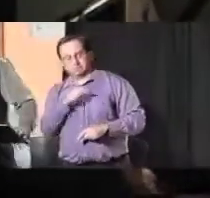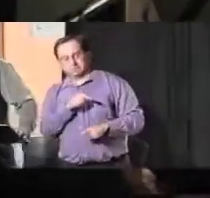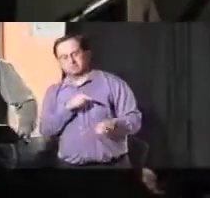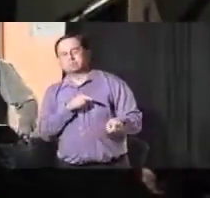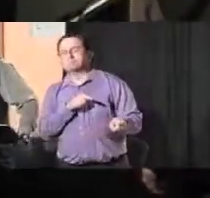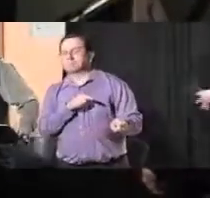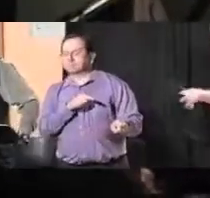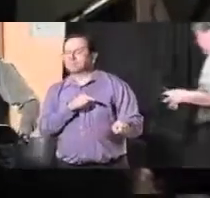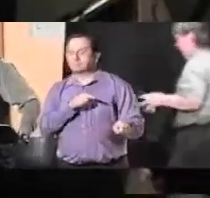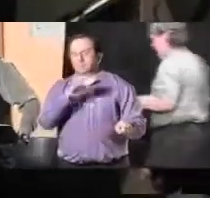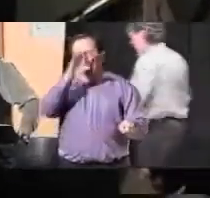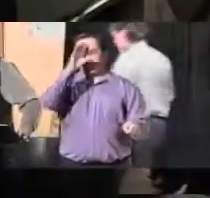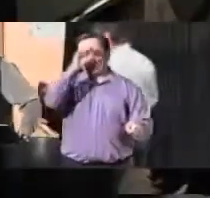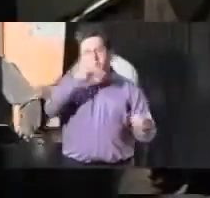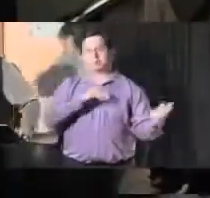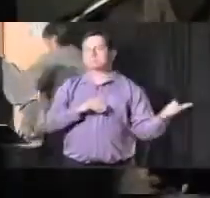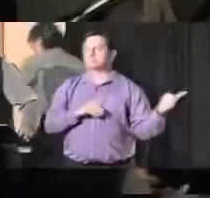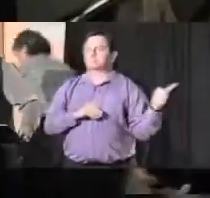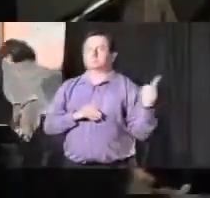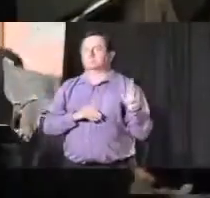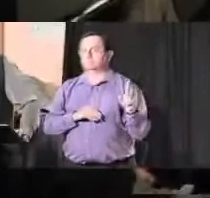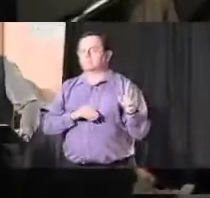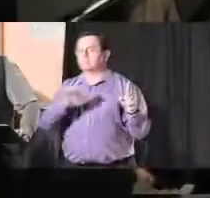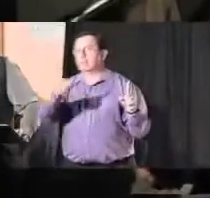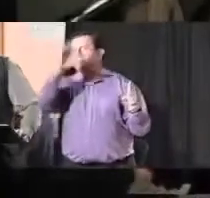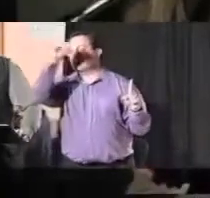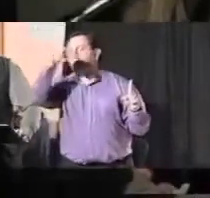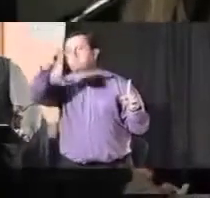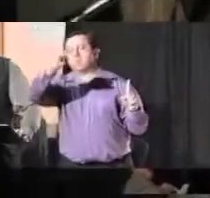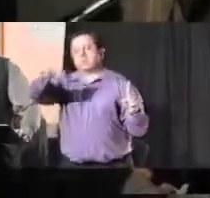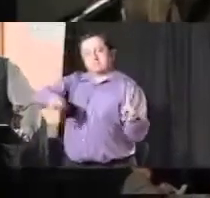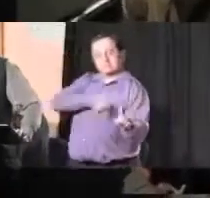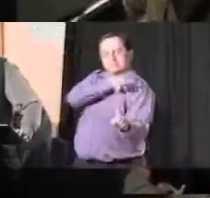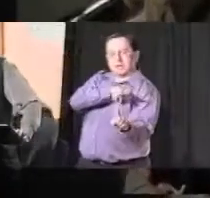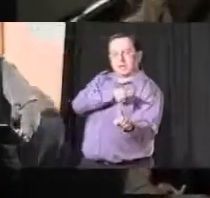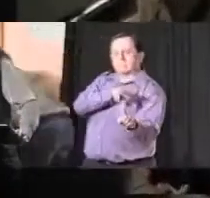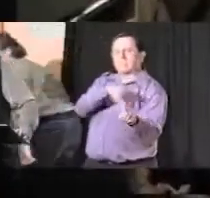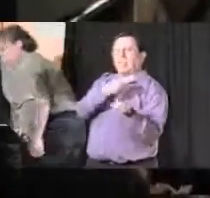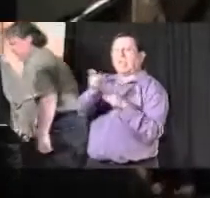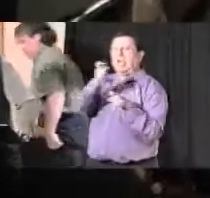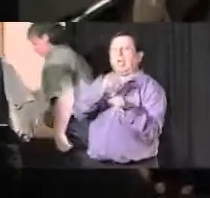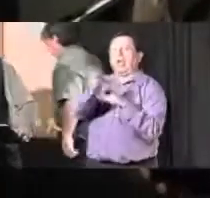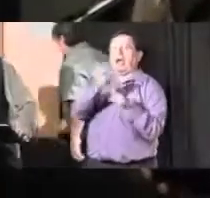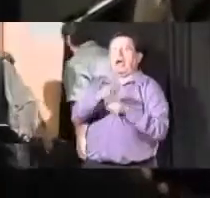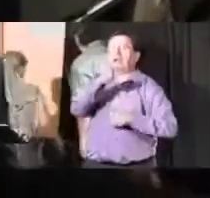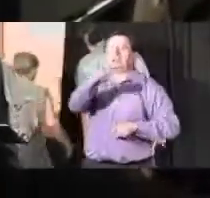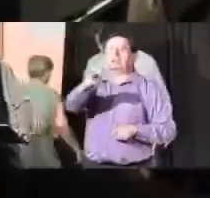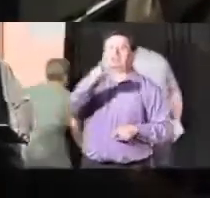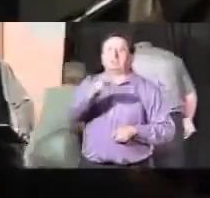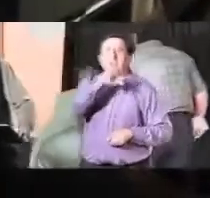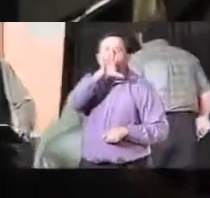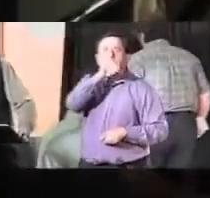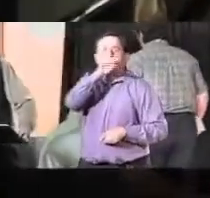that day that he was walking towards her in the parking lot, and there were a couple of boys behind him giving him a hard time, saying, "You